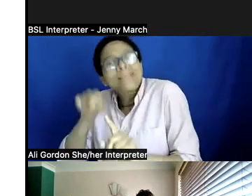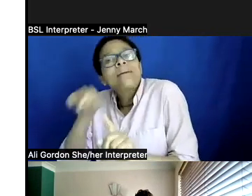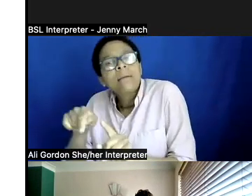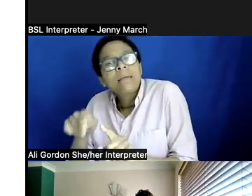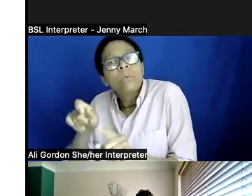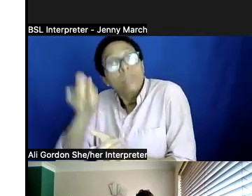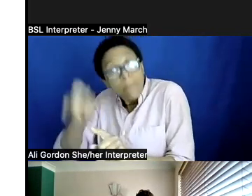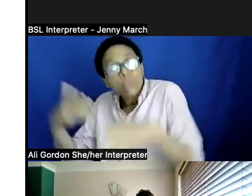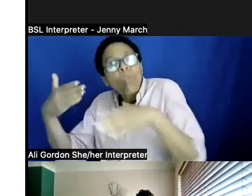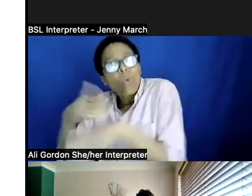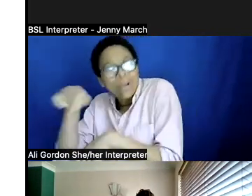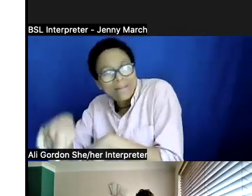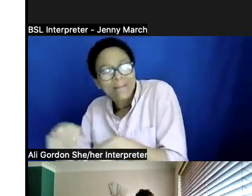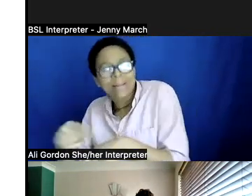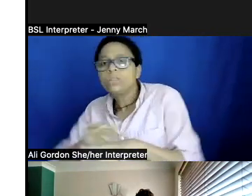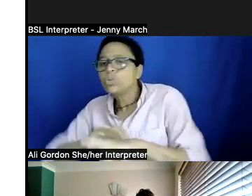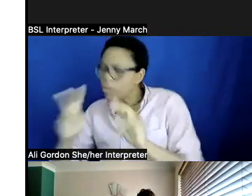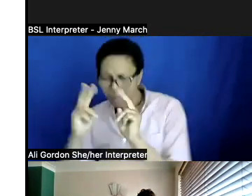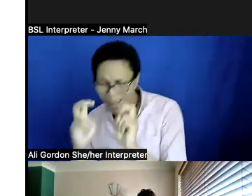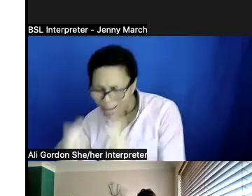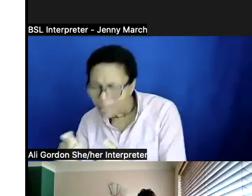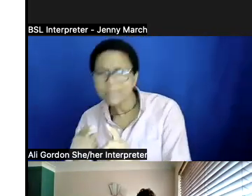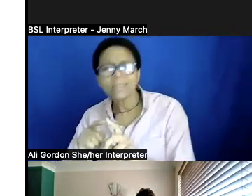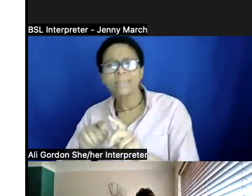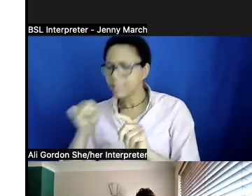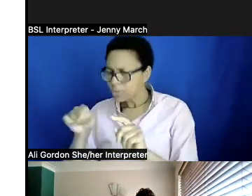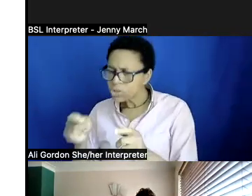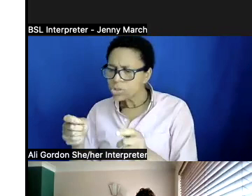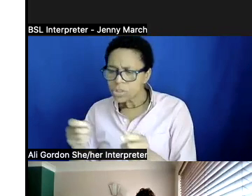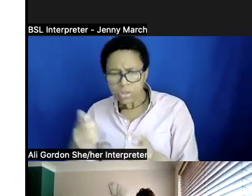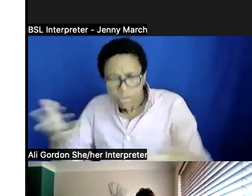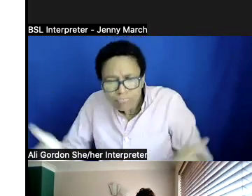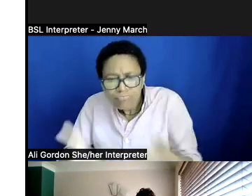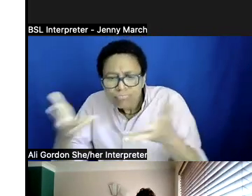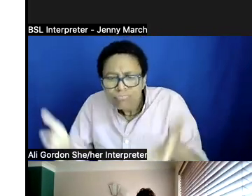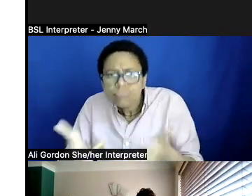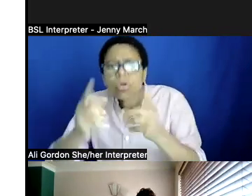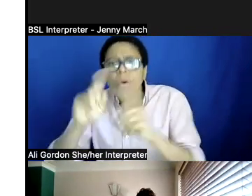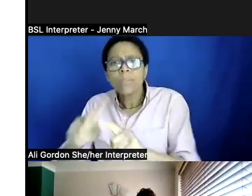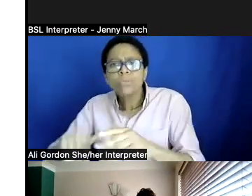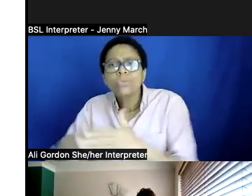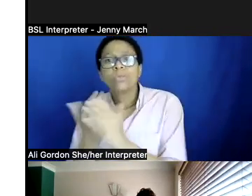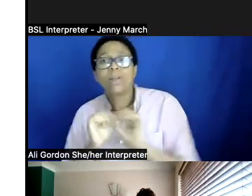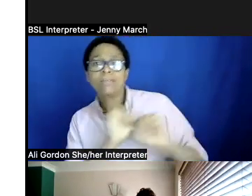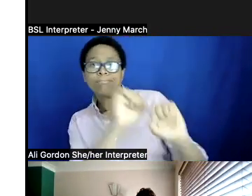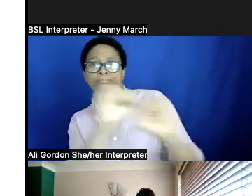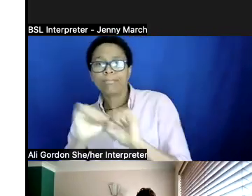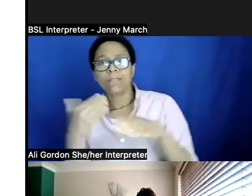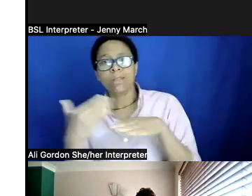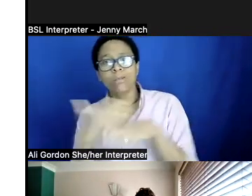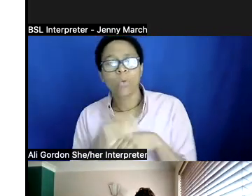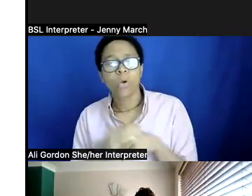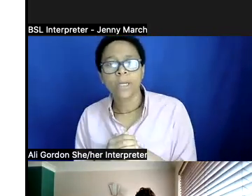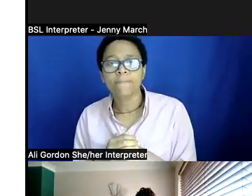that he wasn't analysing the patient's art, so it was a different a kind of scenario. And also there was another person that they were